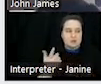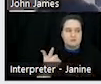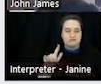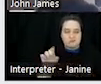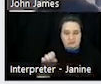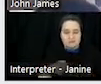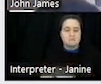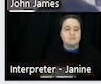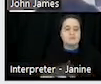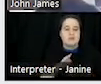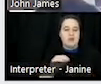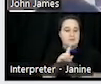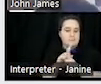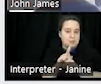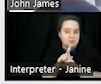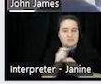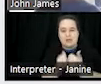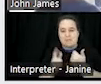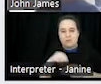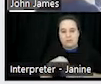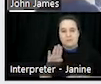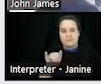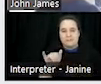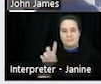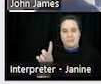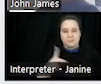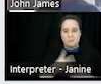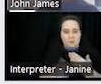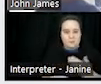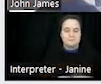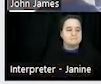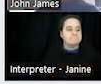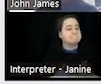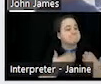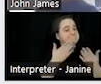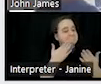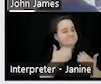mentors. Great. Thank you, everyone.